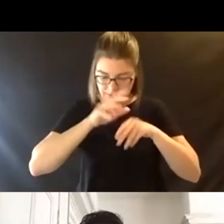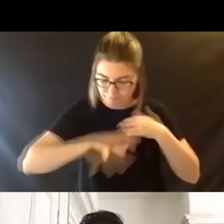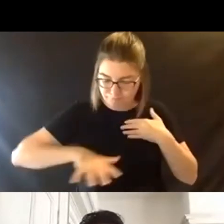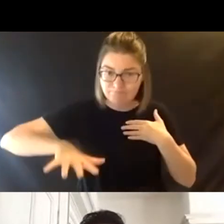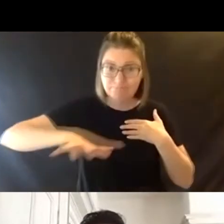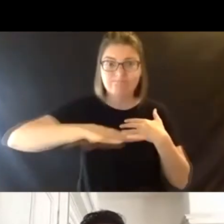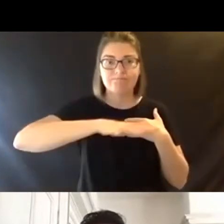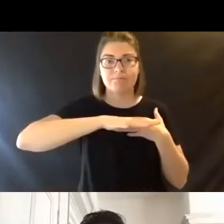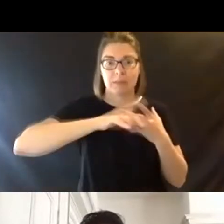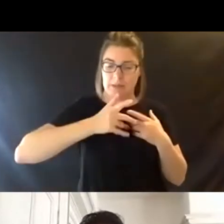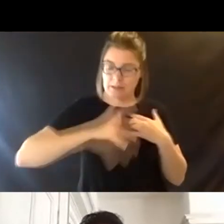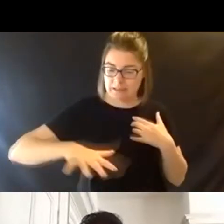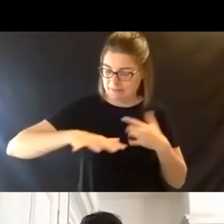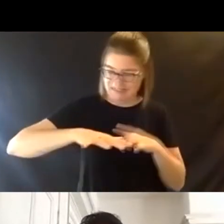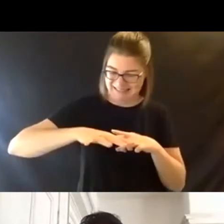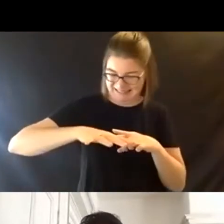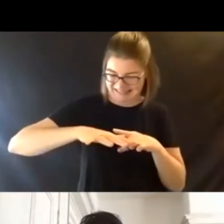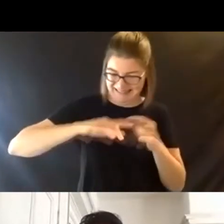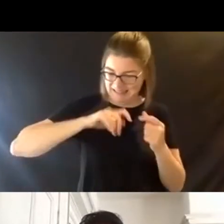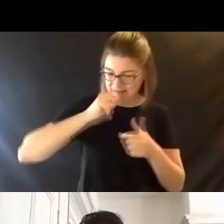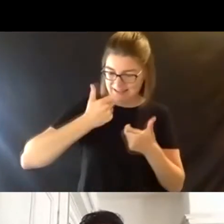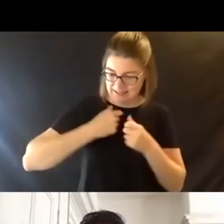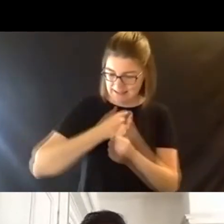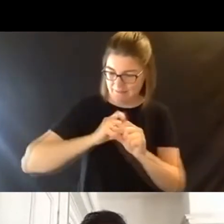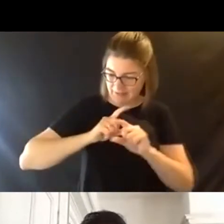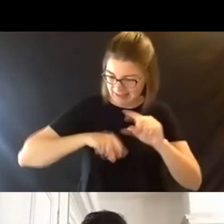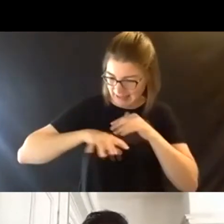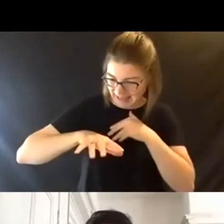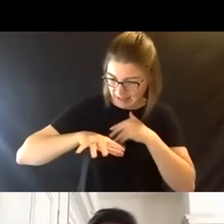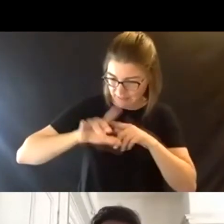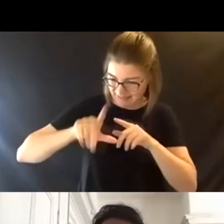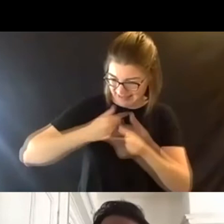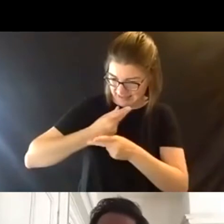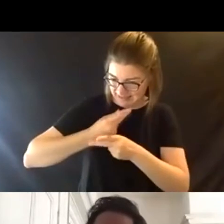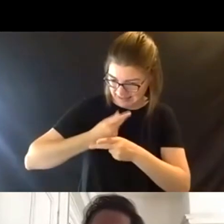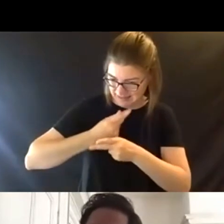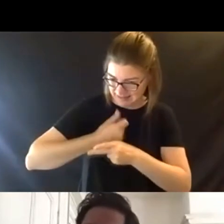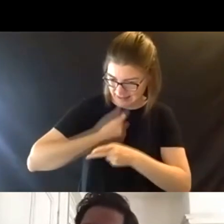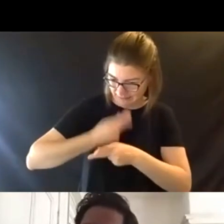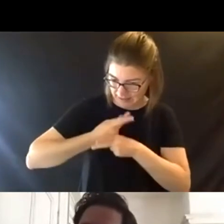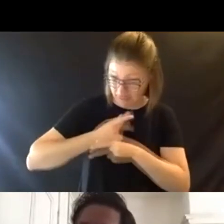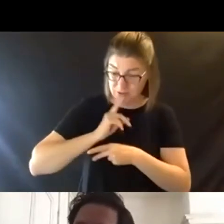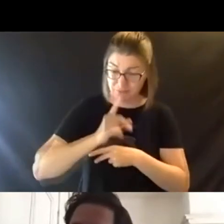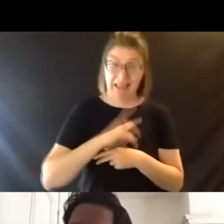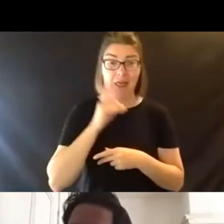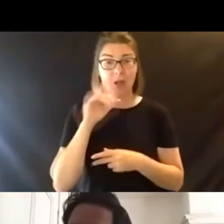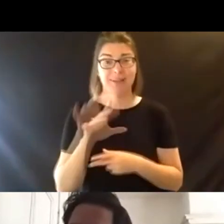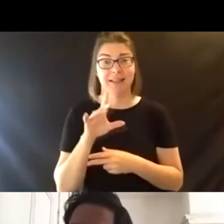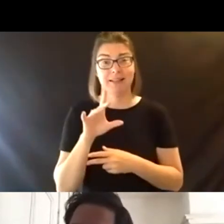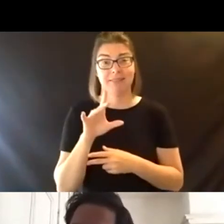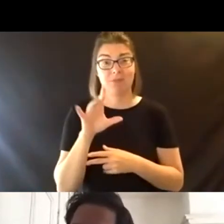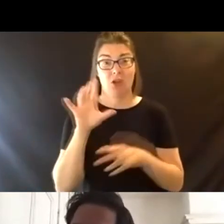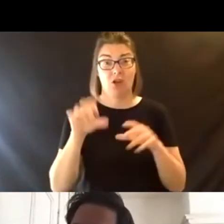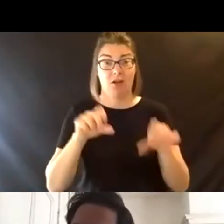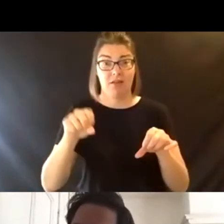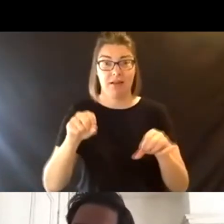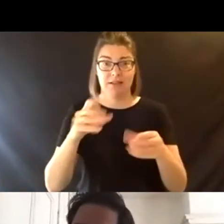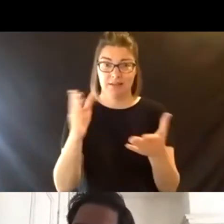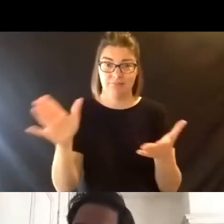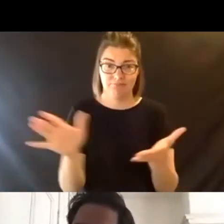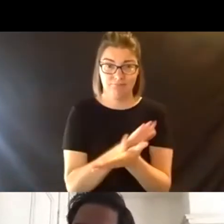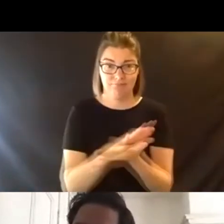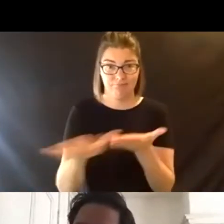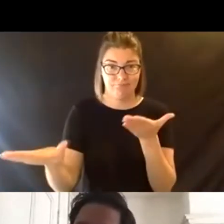yet those spaces aren't safe? So self-care looks like decolonizing in a sense.